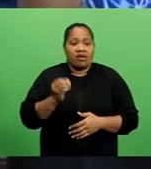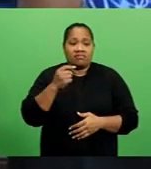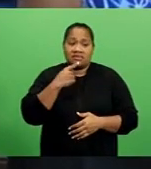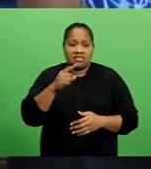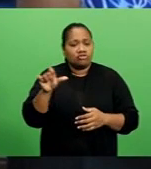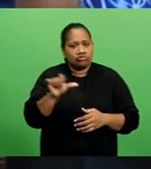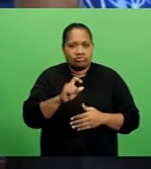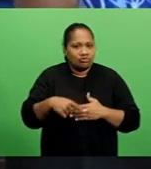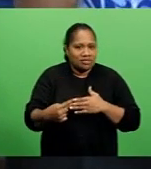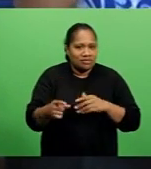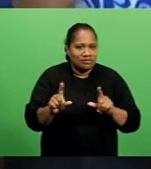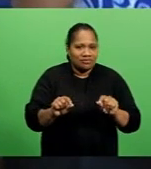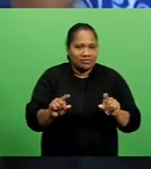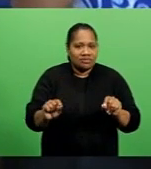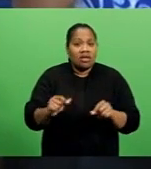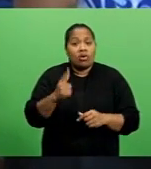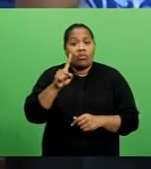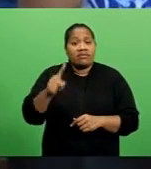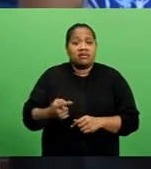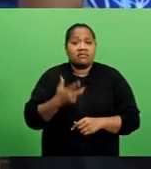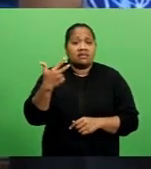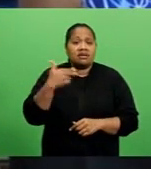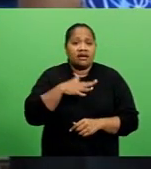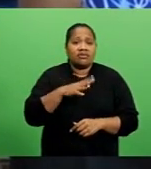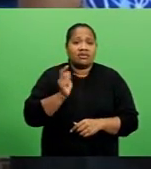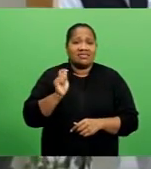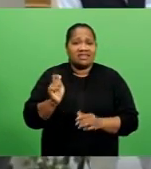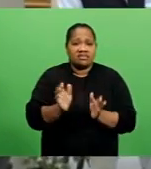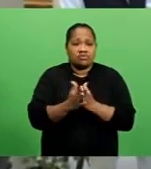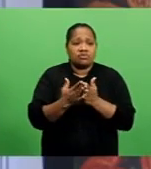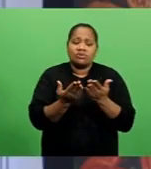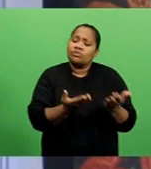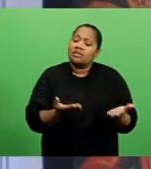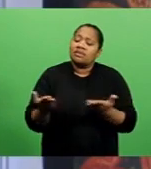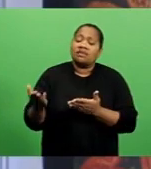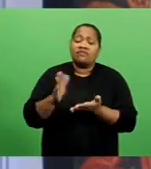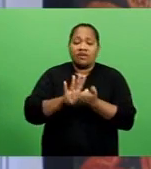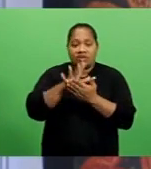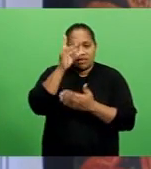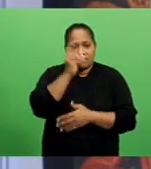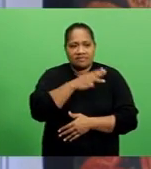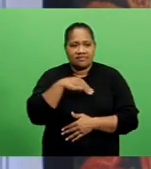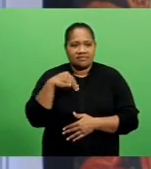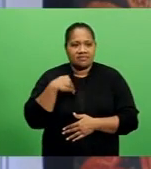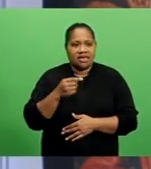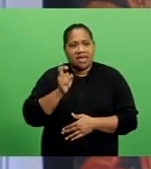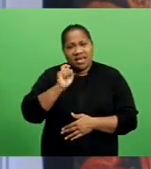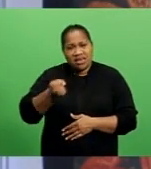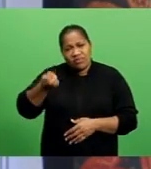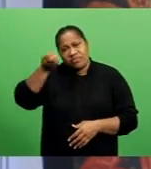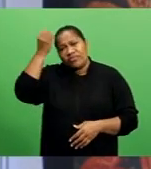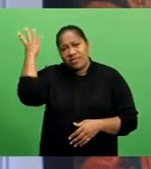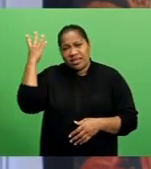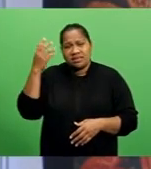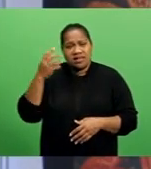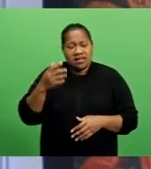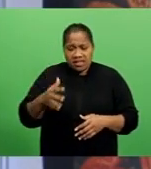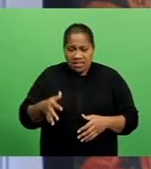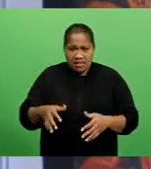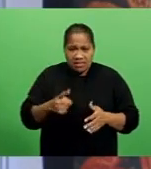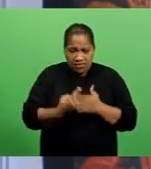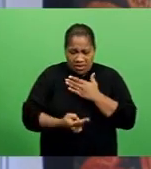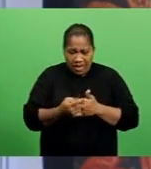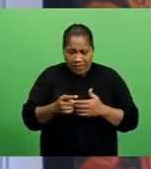over 1,800 textbooks to the Education Ministry. If you forget your language, you forget your roots. You forget